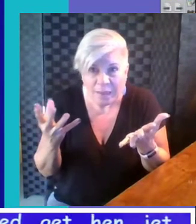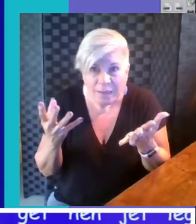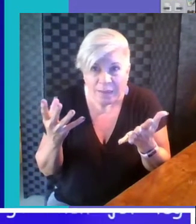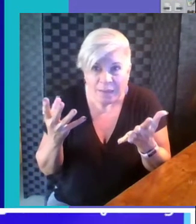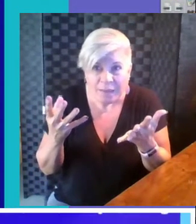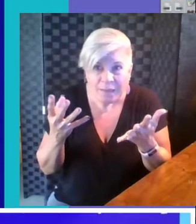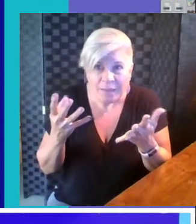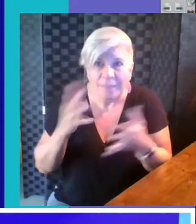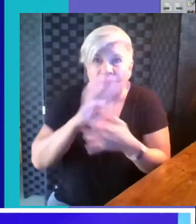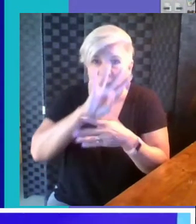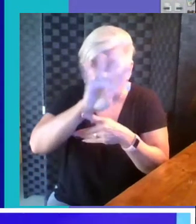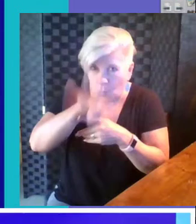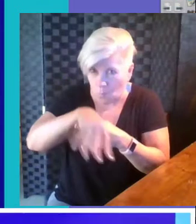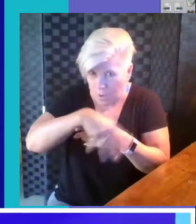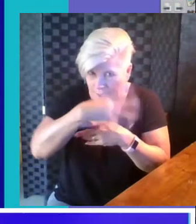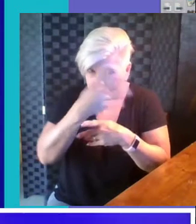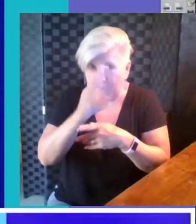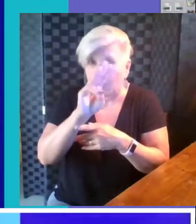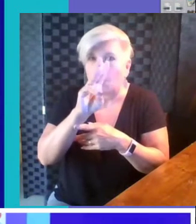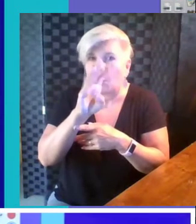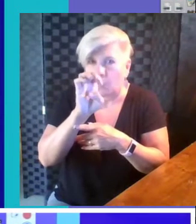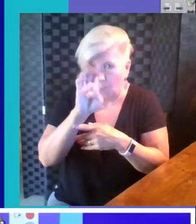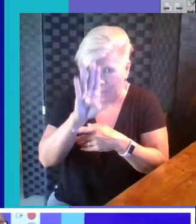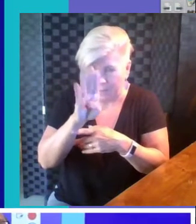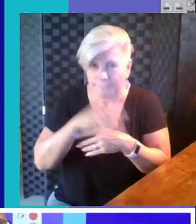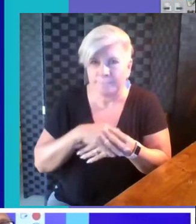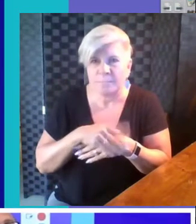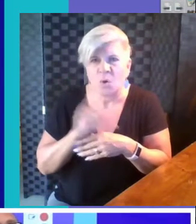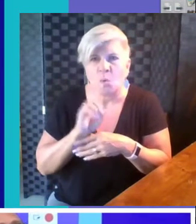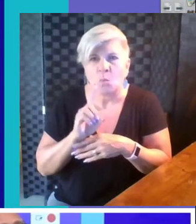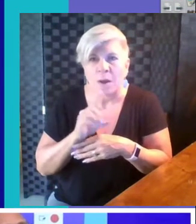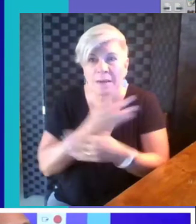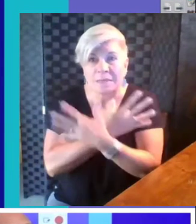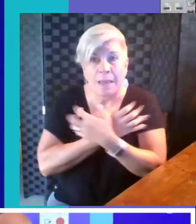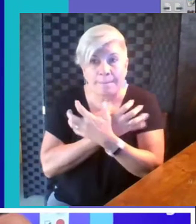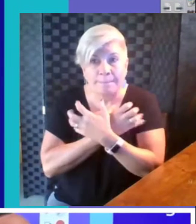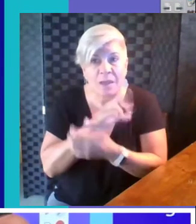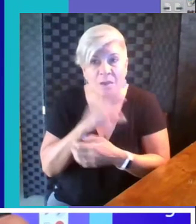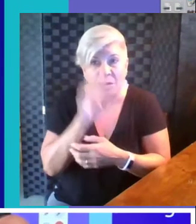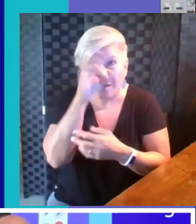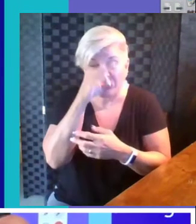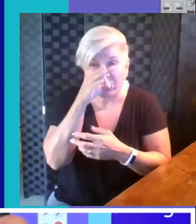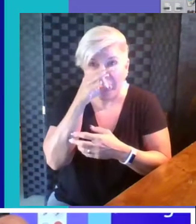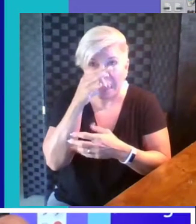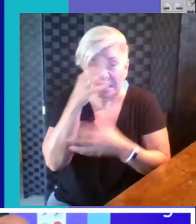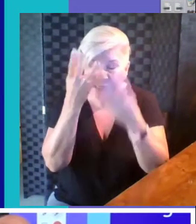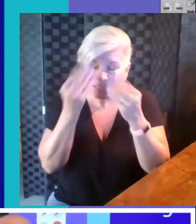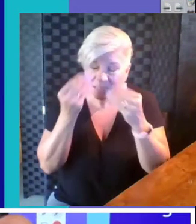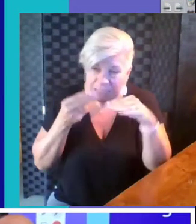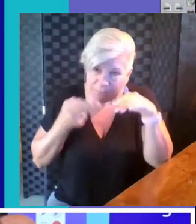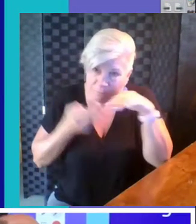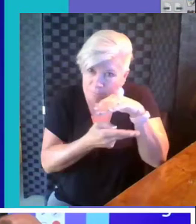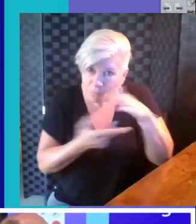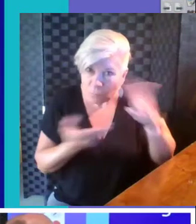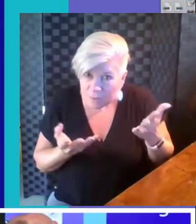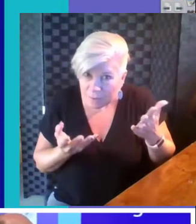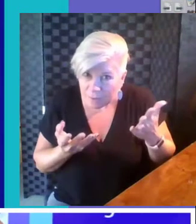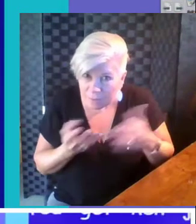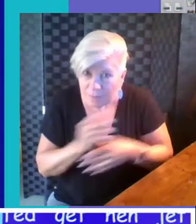Read this word. Web. This is where a bear or a fox might live.